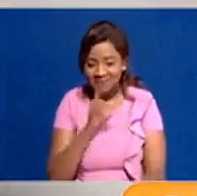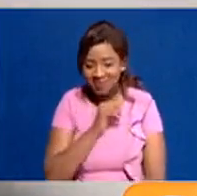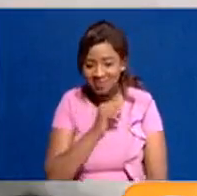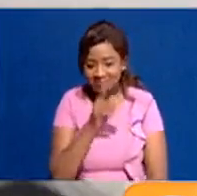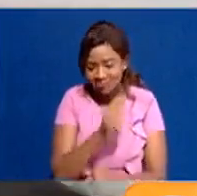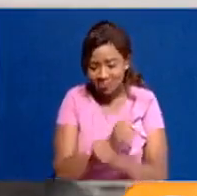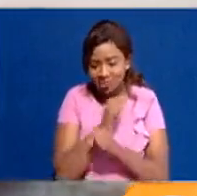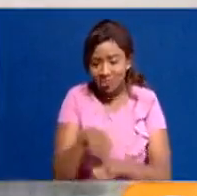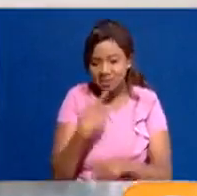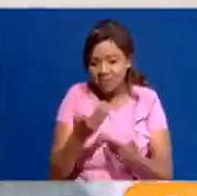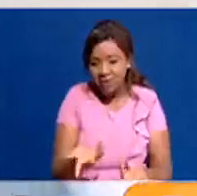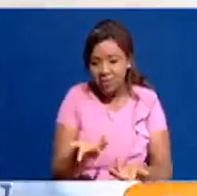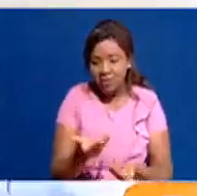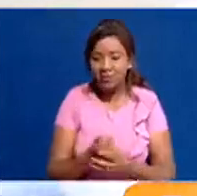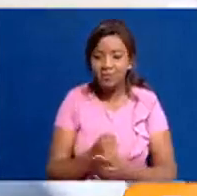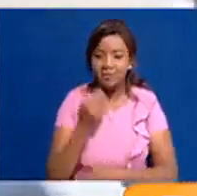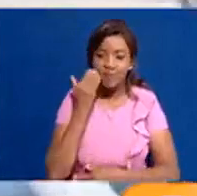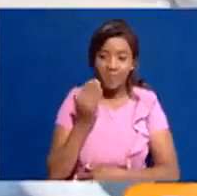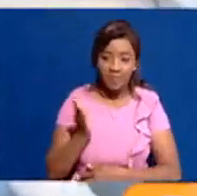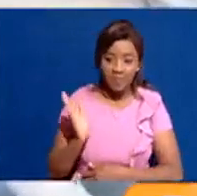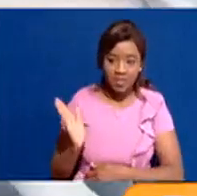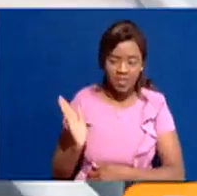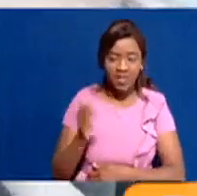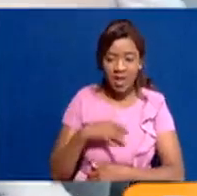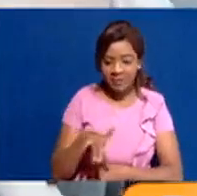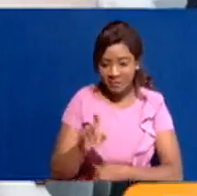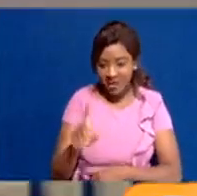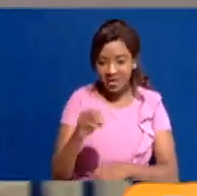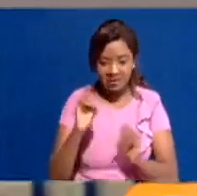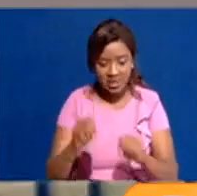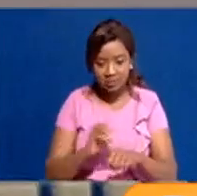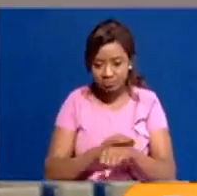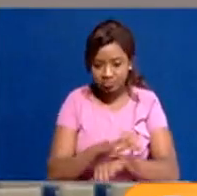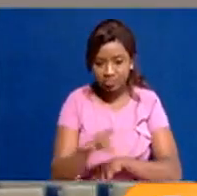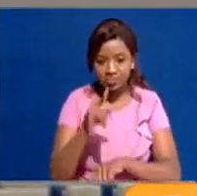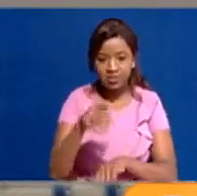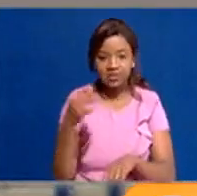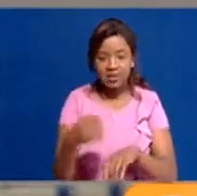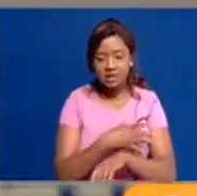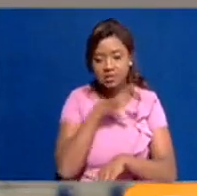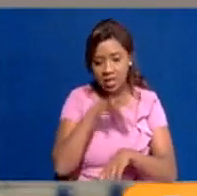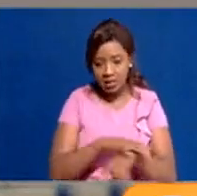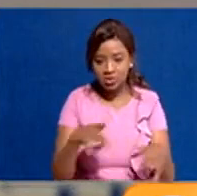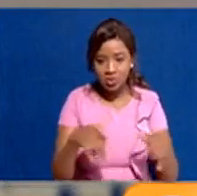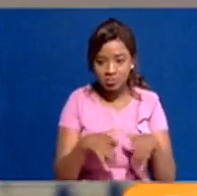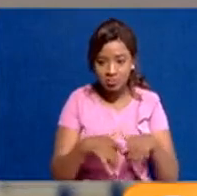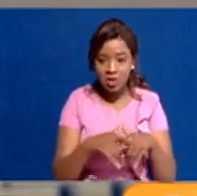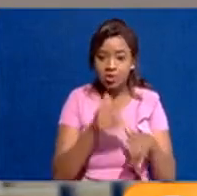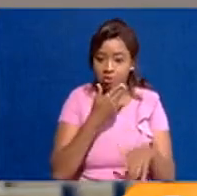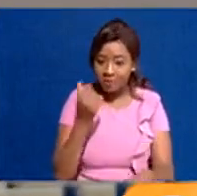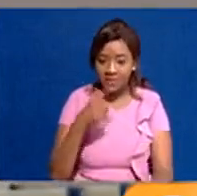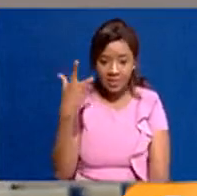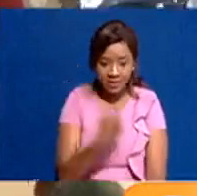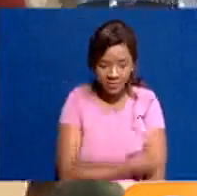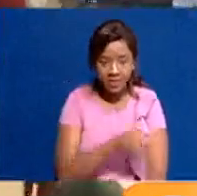least 7 strains of the virus classified as high risk in causing cervical cancer. According to the National Cancer